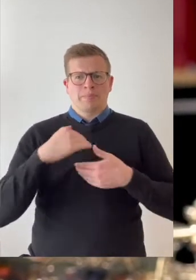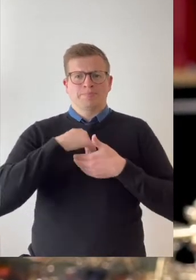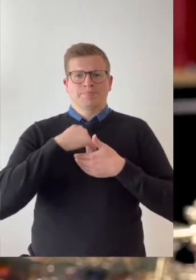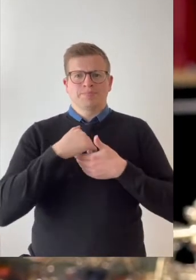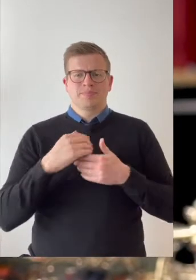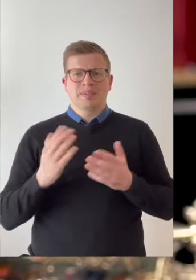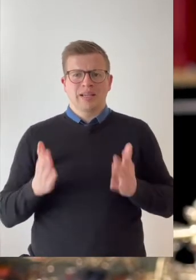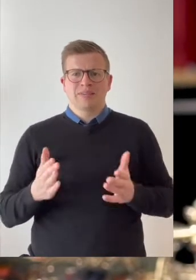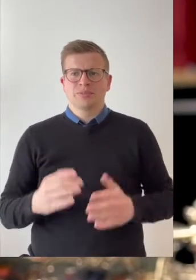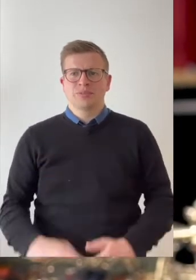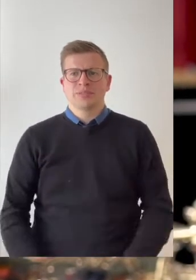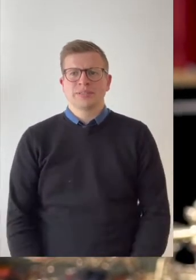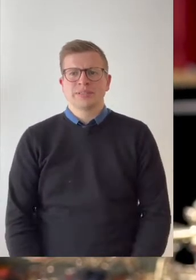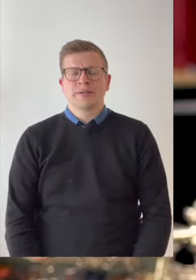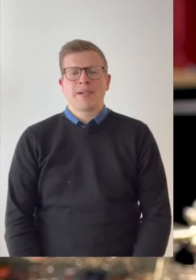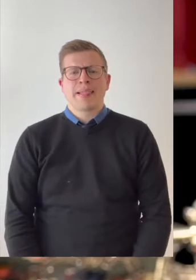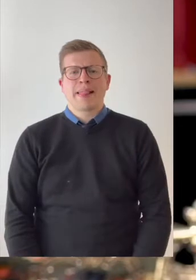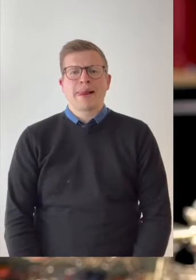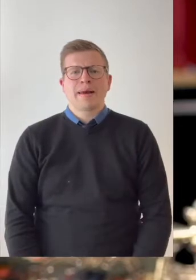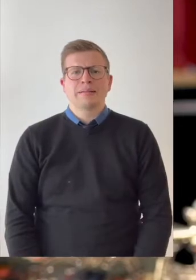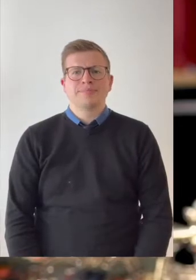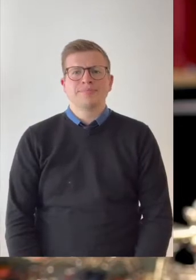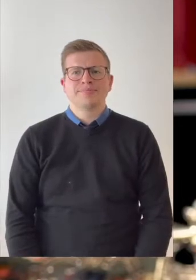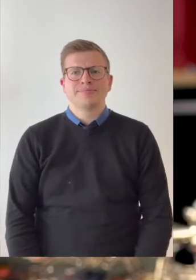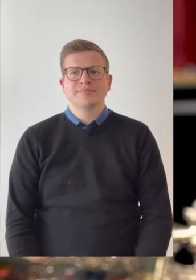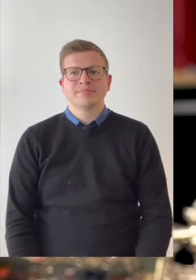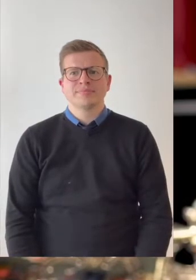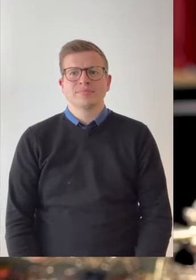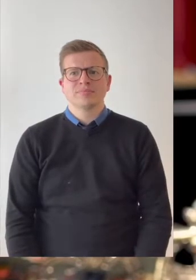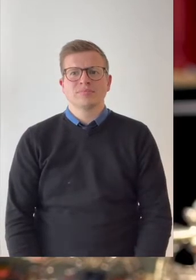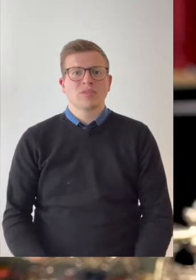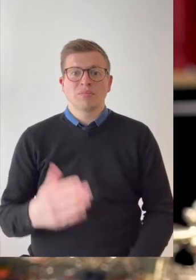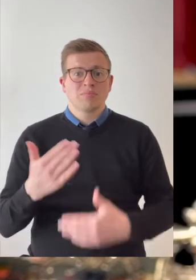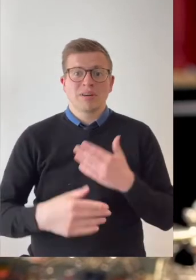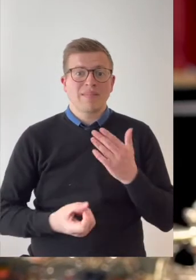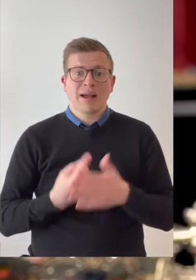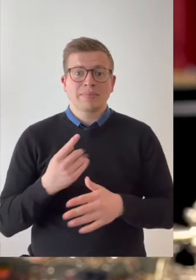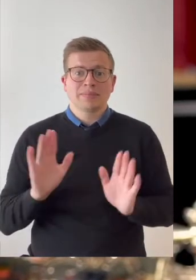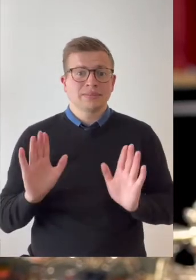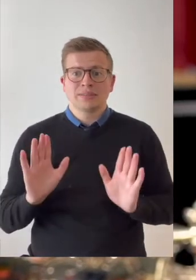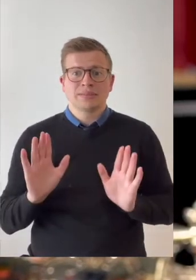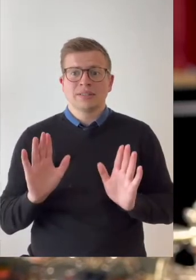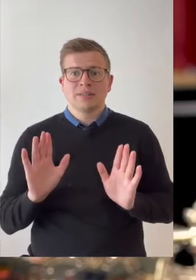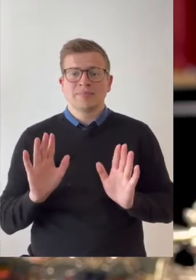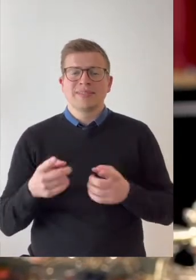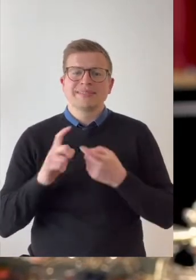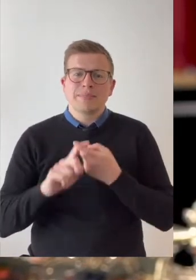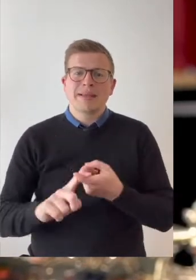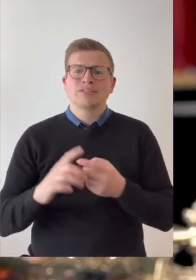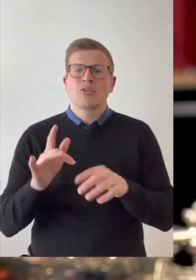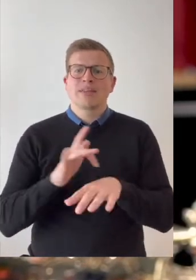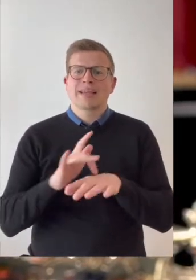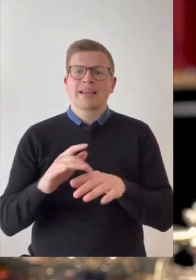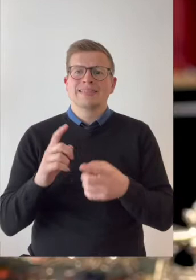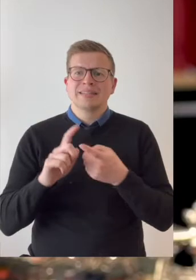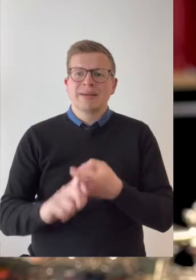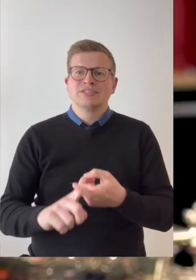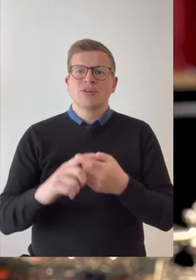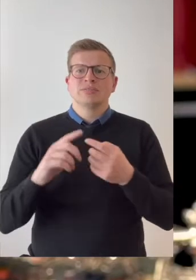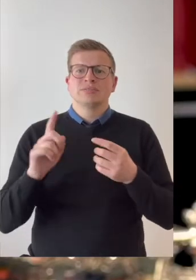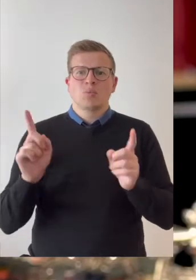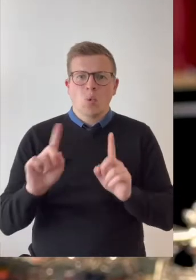nerves? You've got to have I'm still trying to find out how to do it. It never happens, does it? No. It depends on the gig. It depends